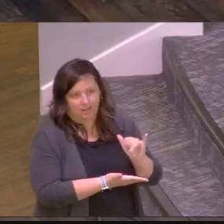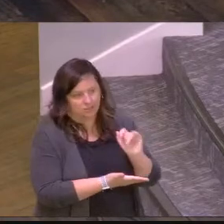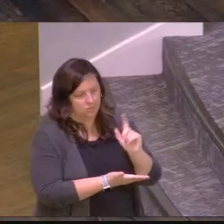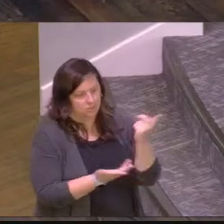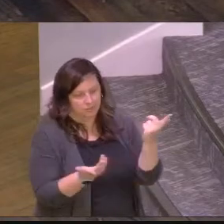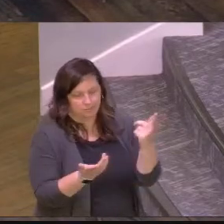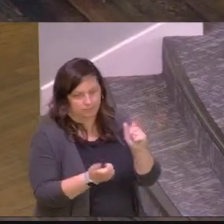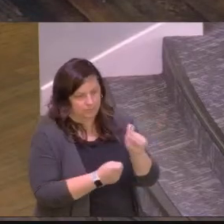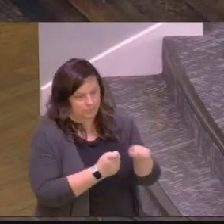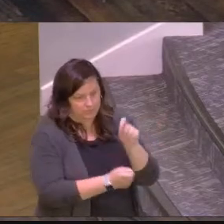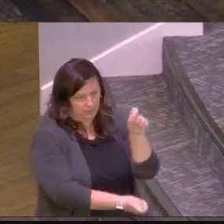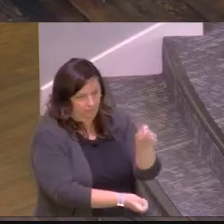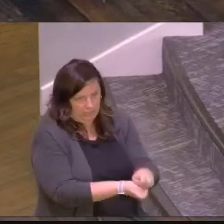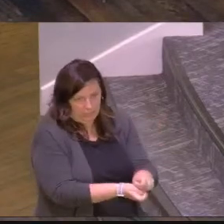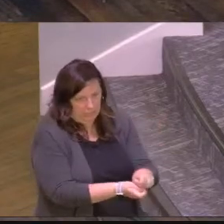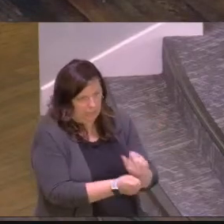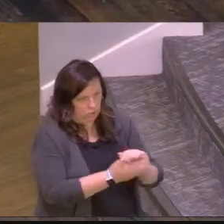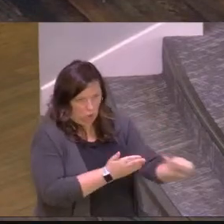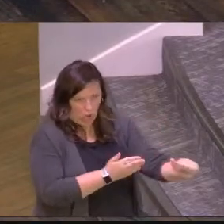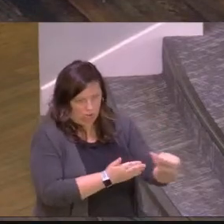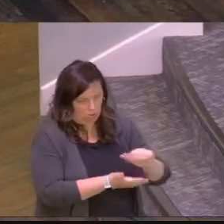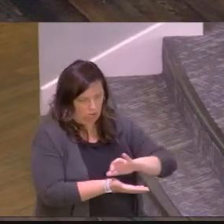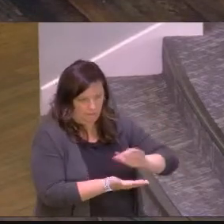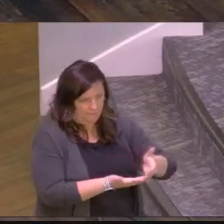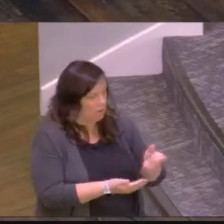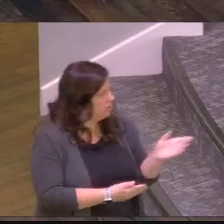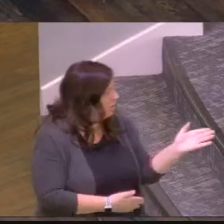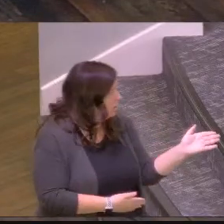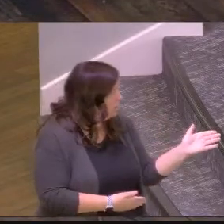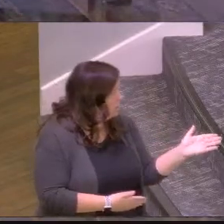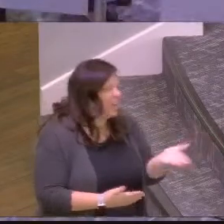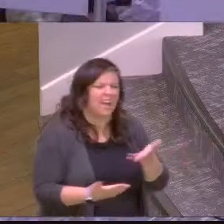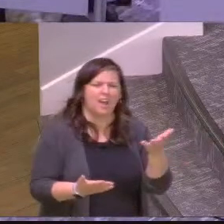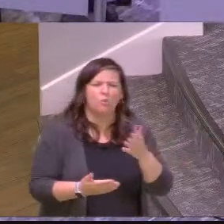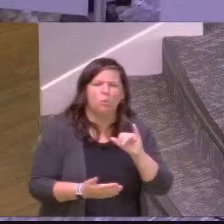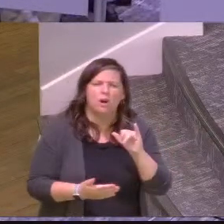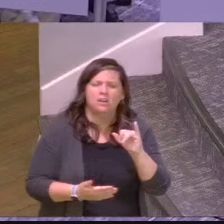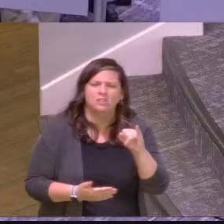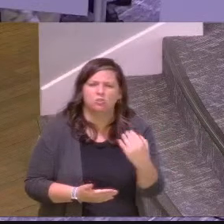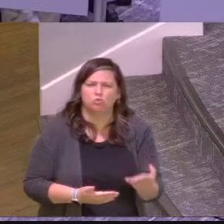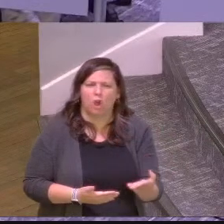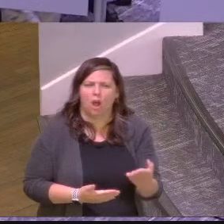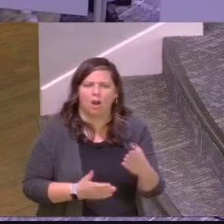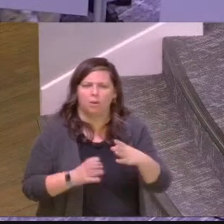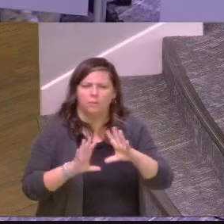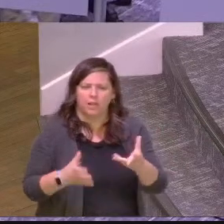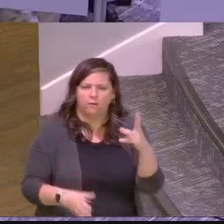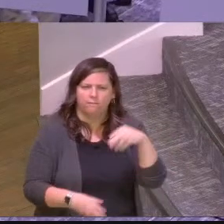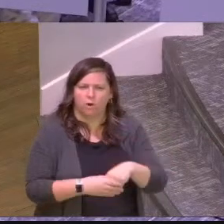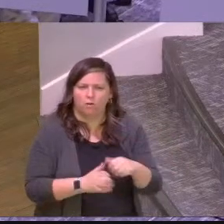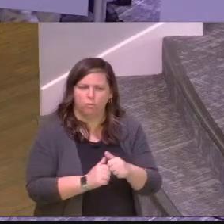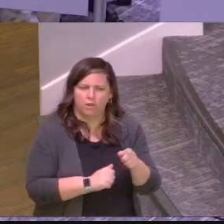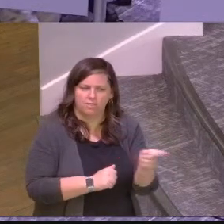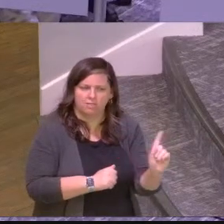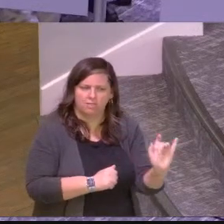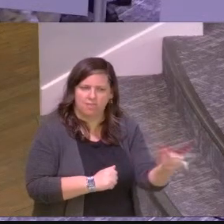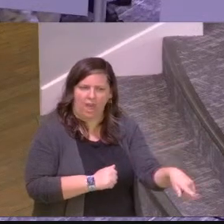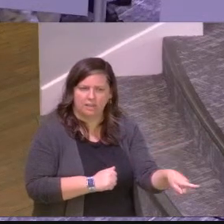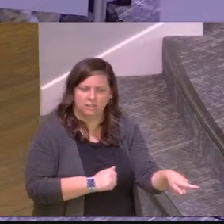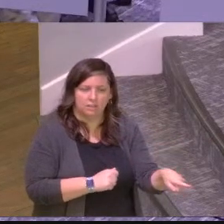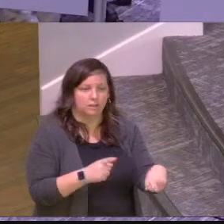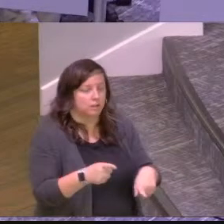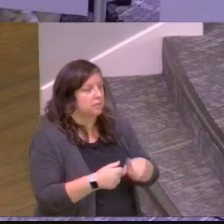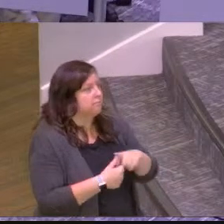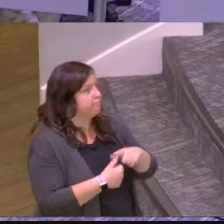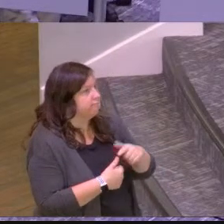that's a set dollar amount. And what job categories fall under that? Do you know offhand?